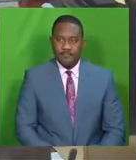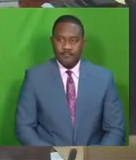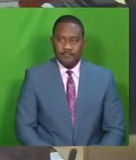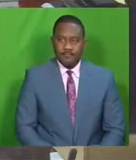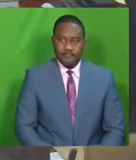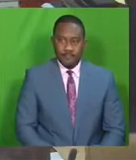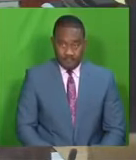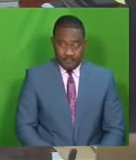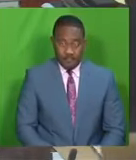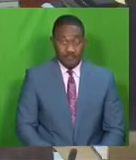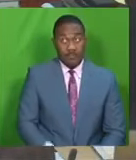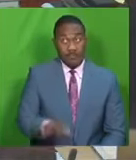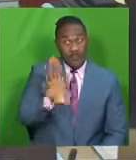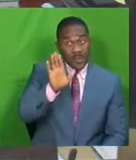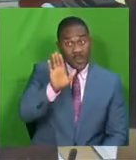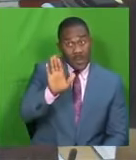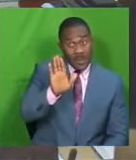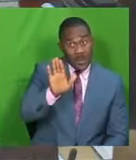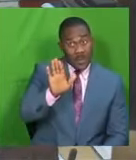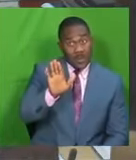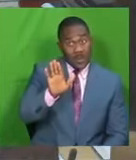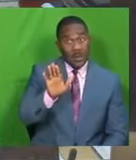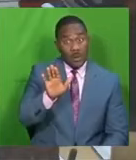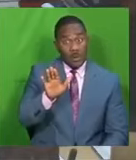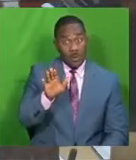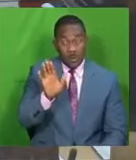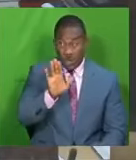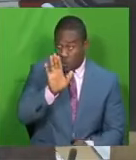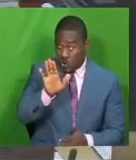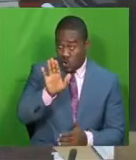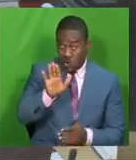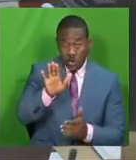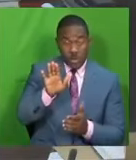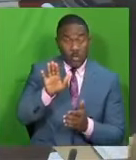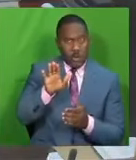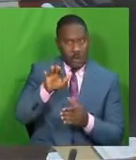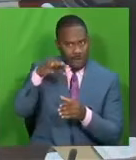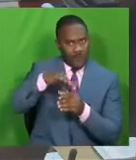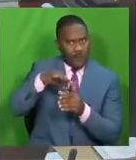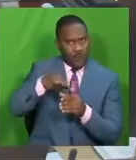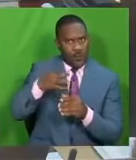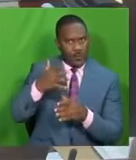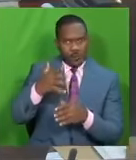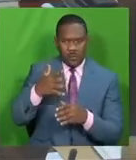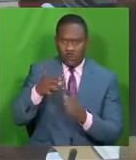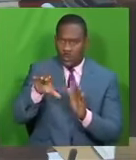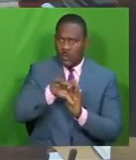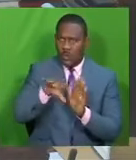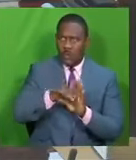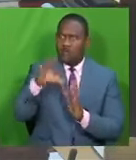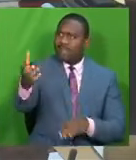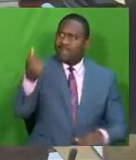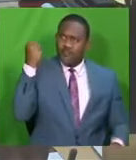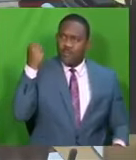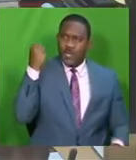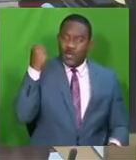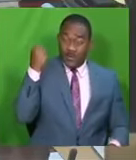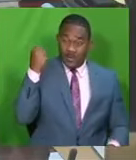your original vote has been taken away in your capacity as Mr. Speaker is simply